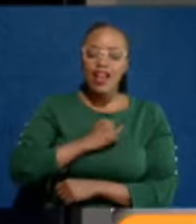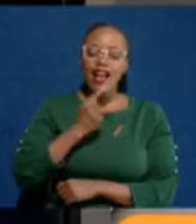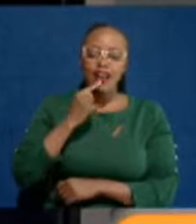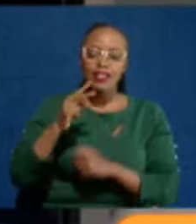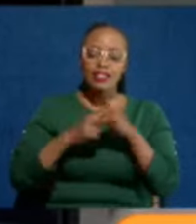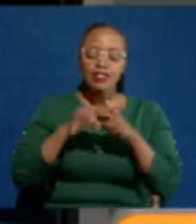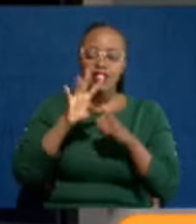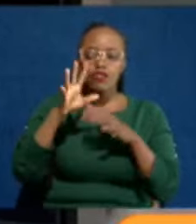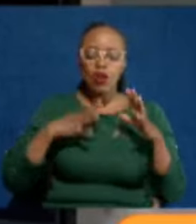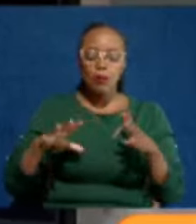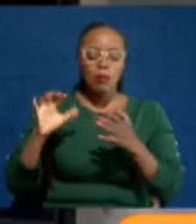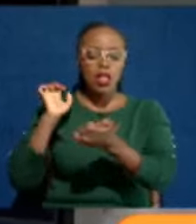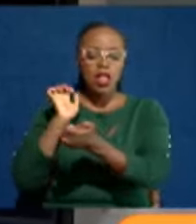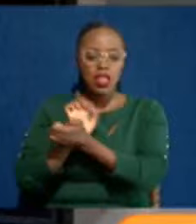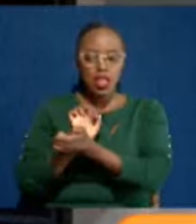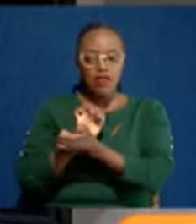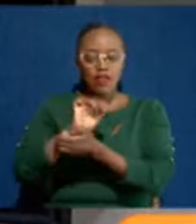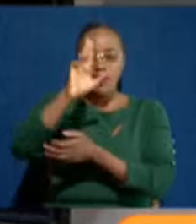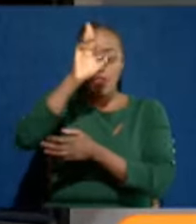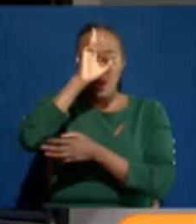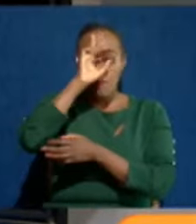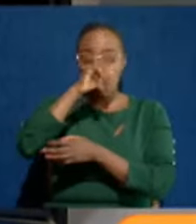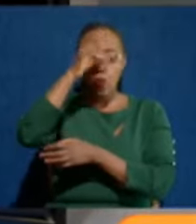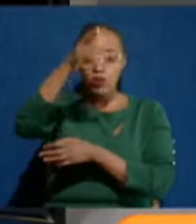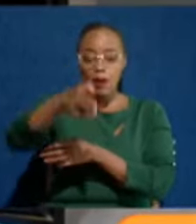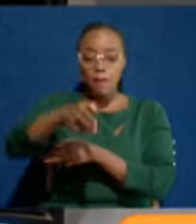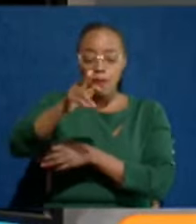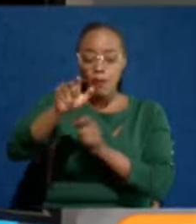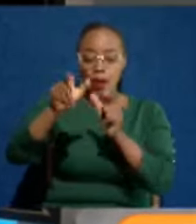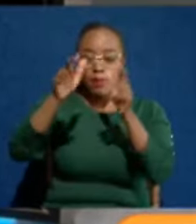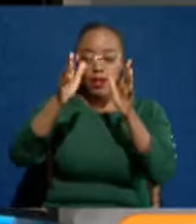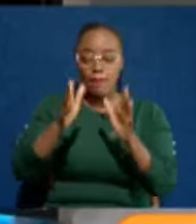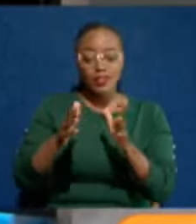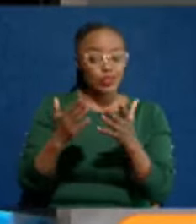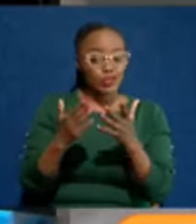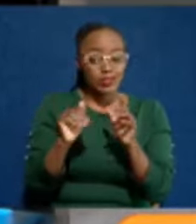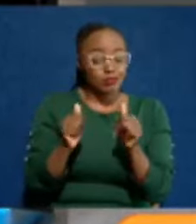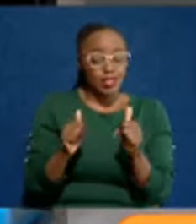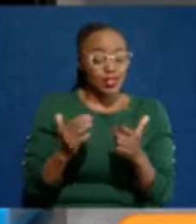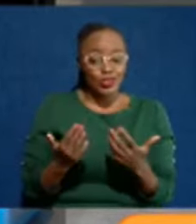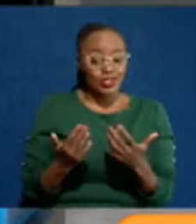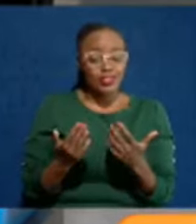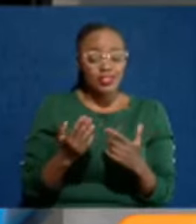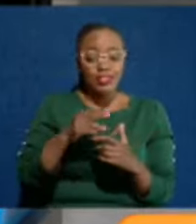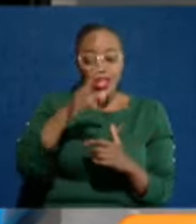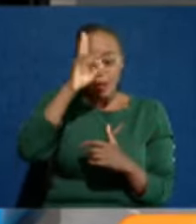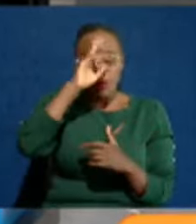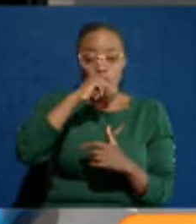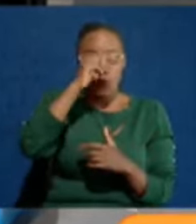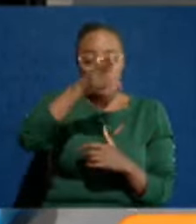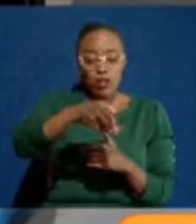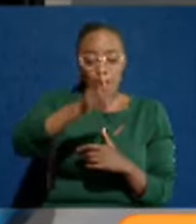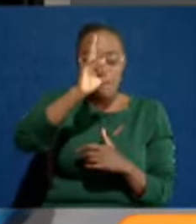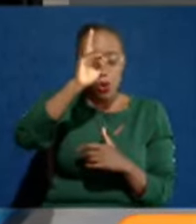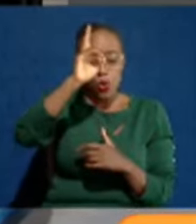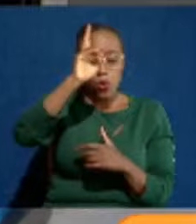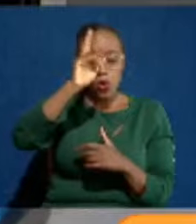174 arrested. The police who shot a journalist, not. They're the police not who shoot